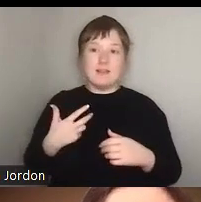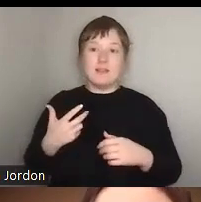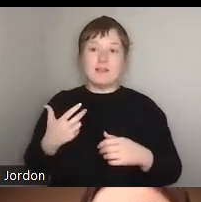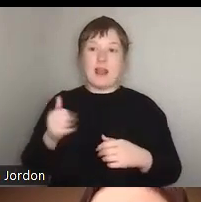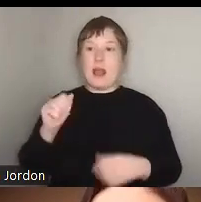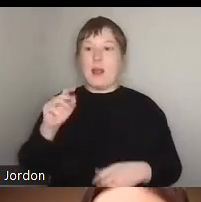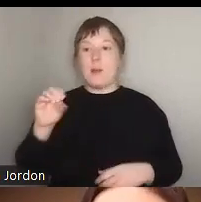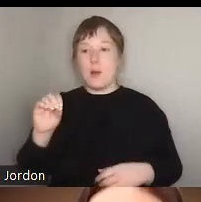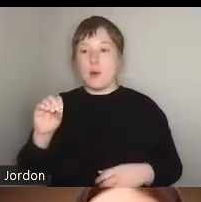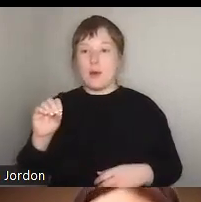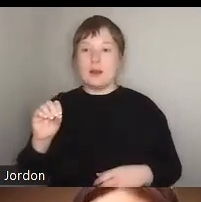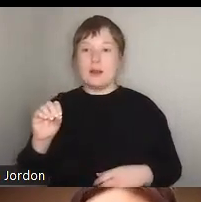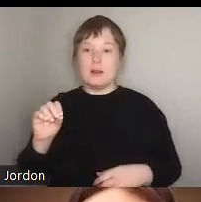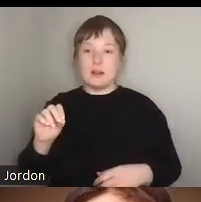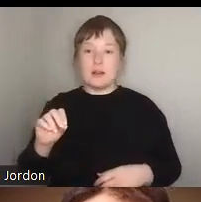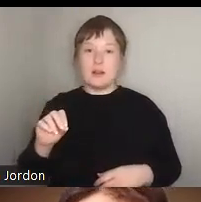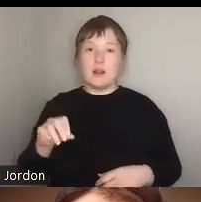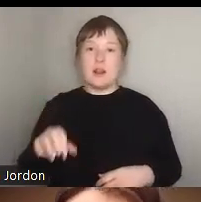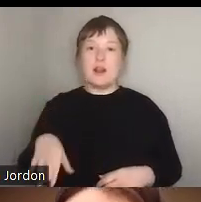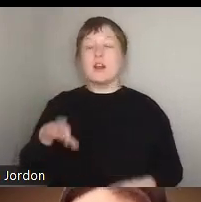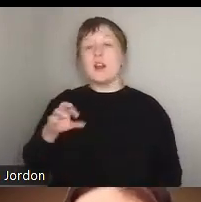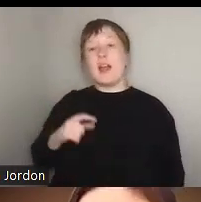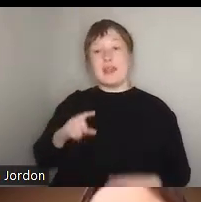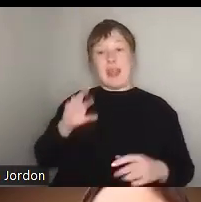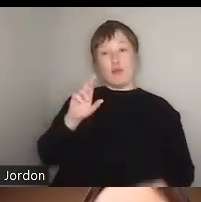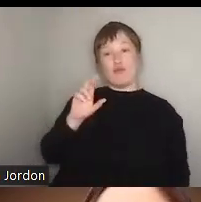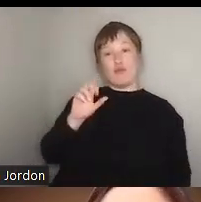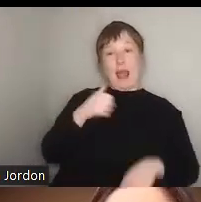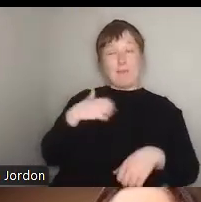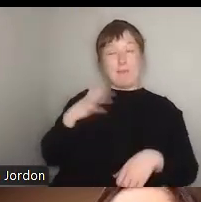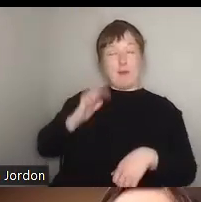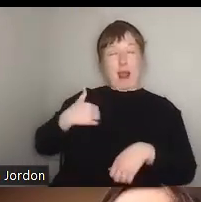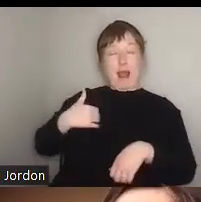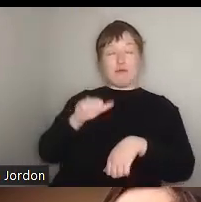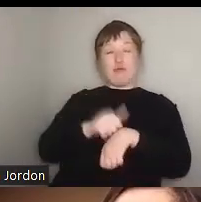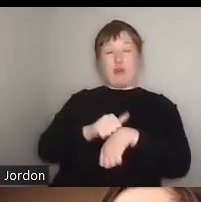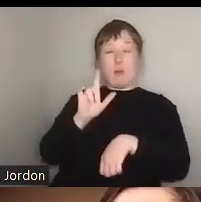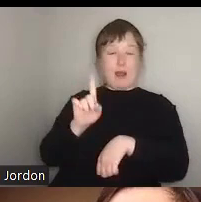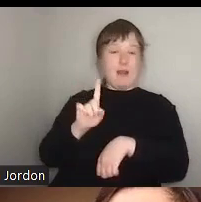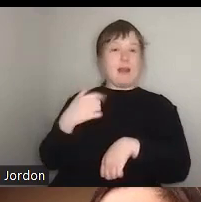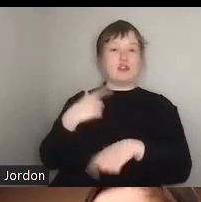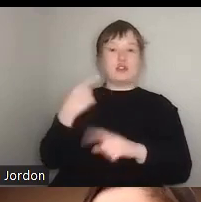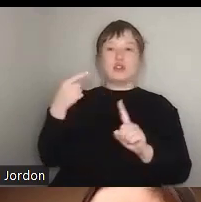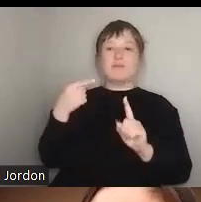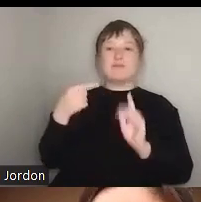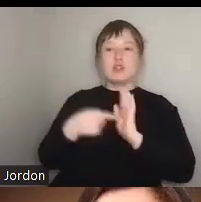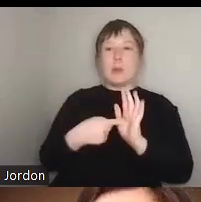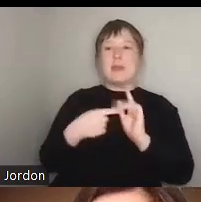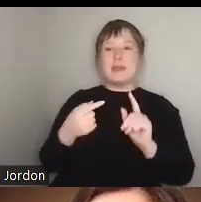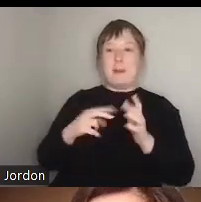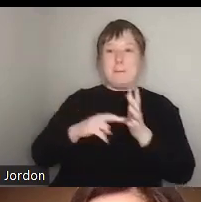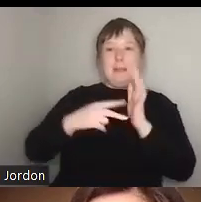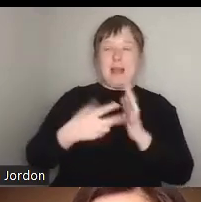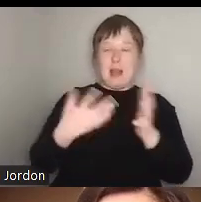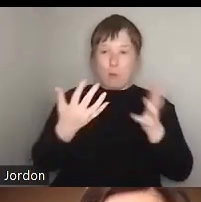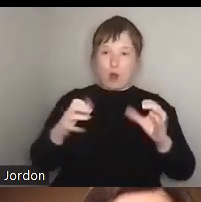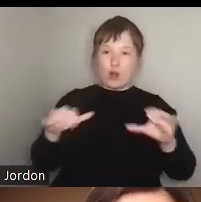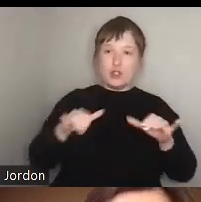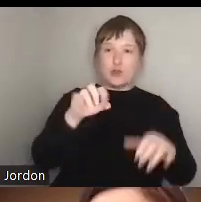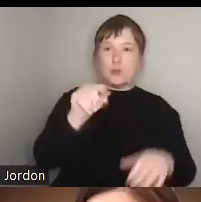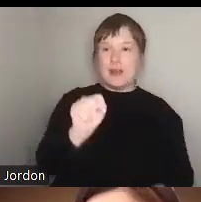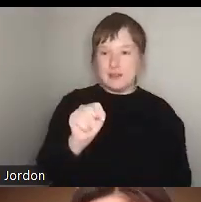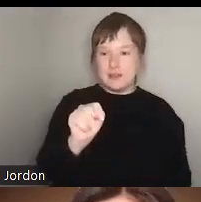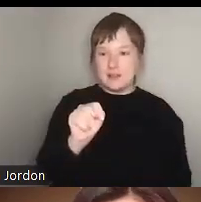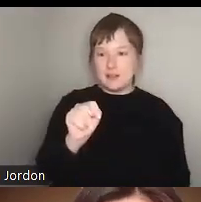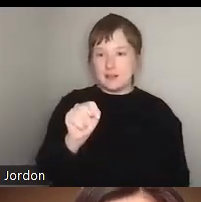where it was a rock, and because they can show the intent and the reasoning behind why that person had that fear, that was considered a deadly weapon. There are